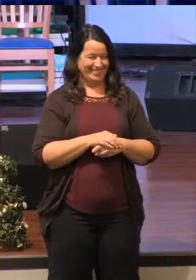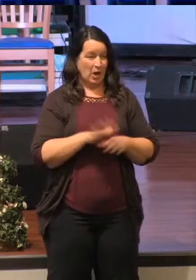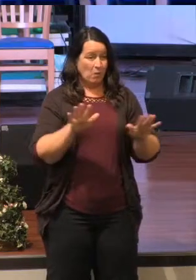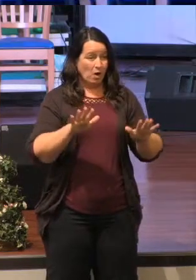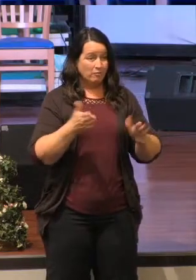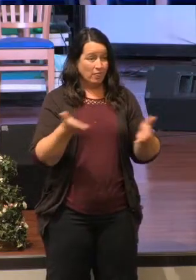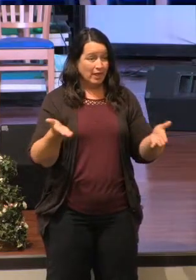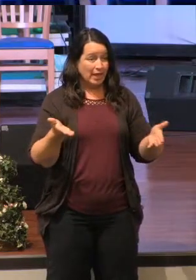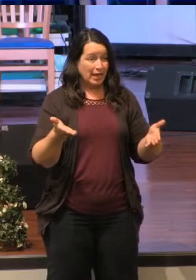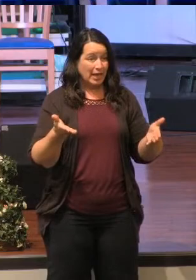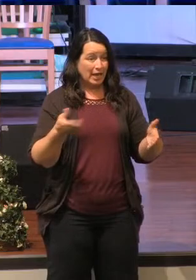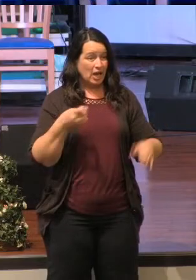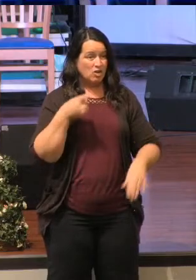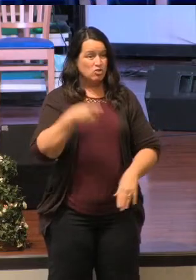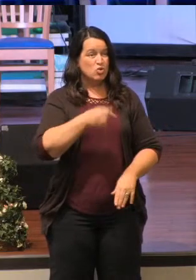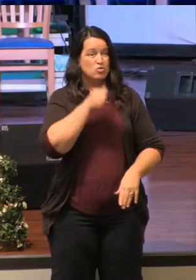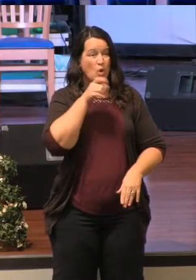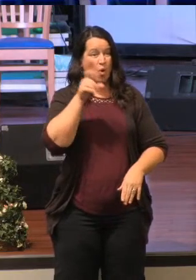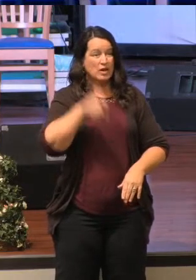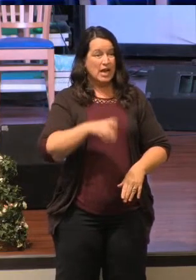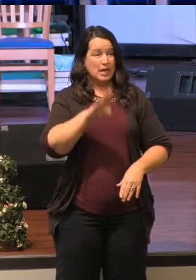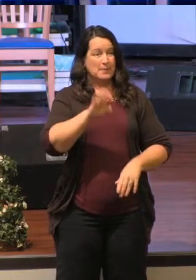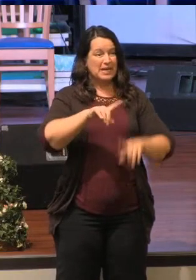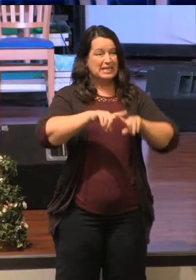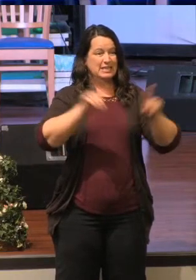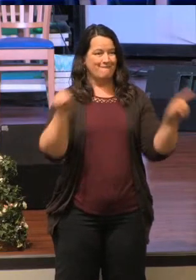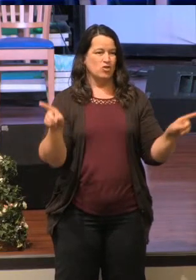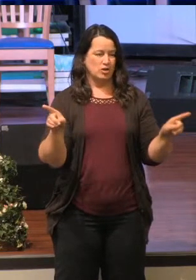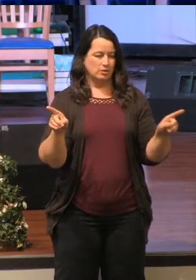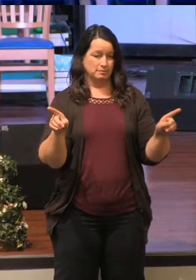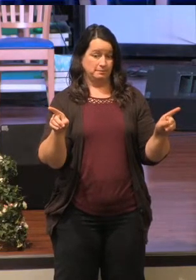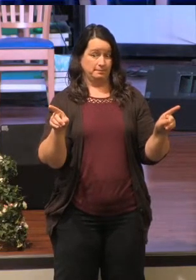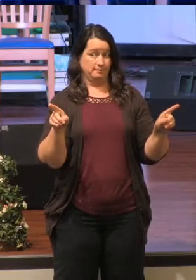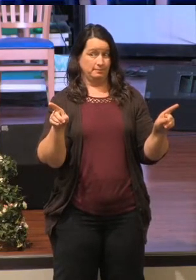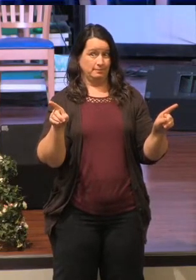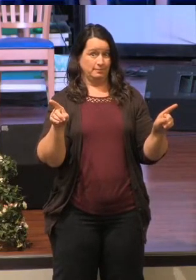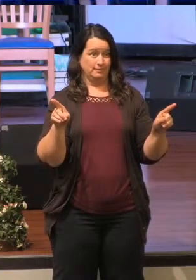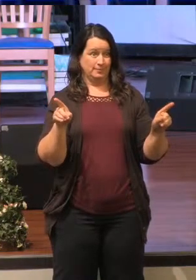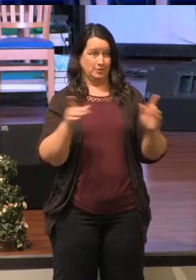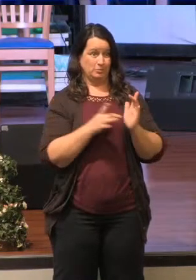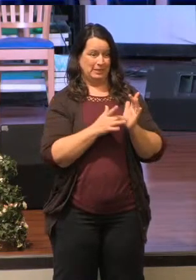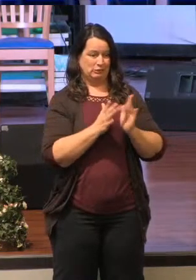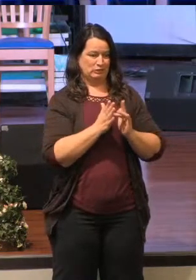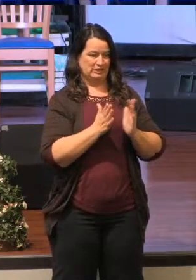wonderful thing. You don't have to be different to be a Christian.